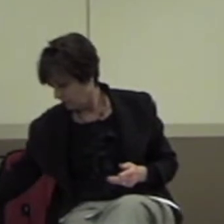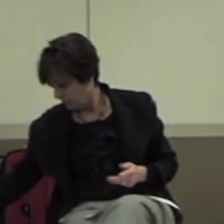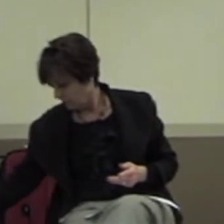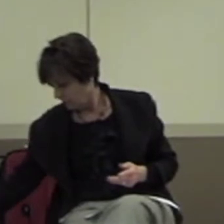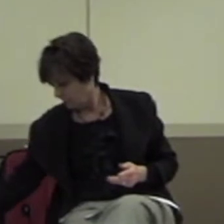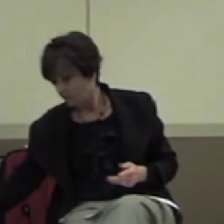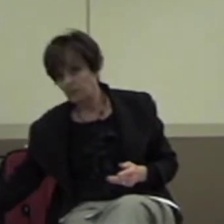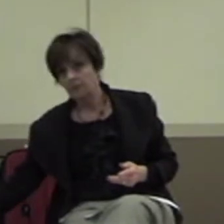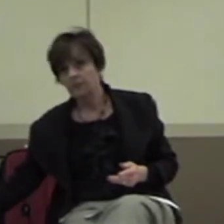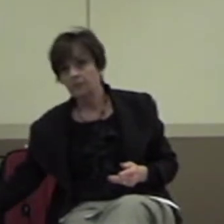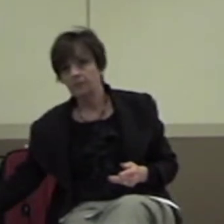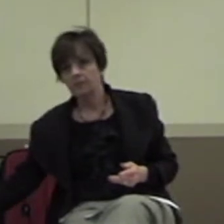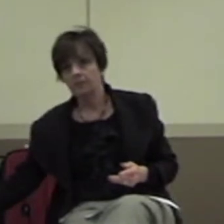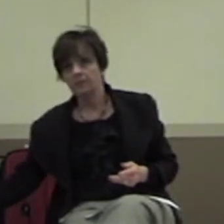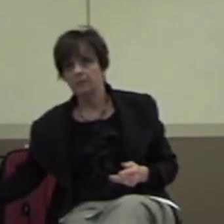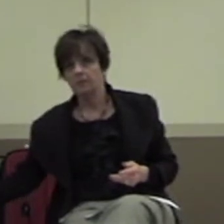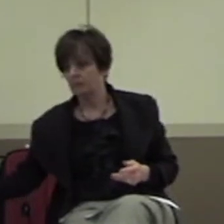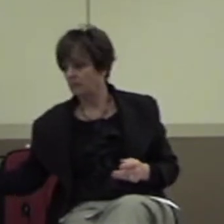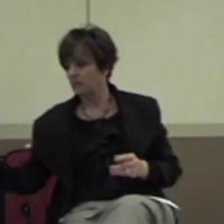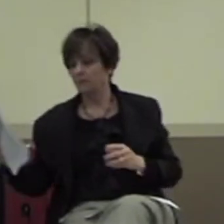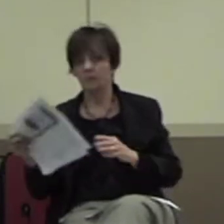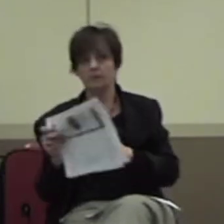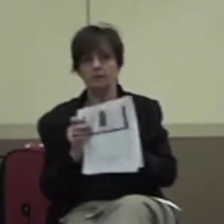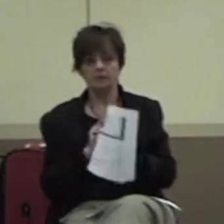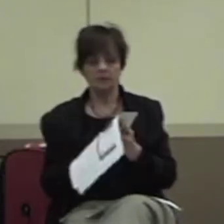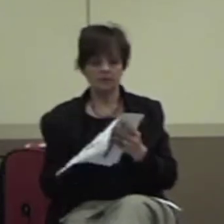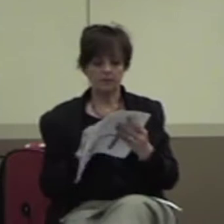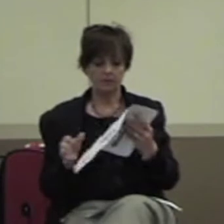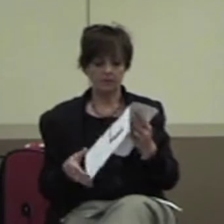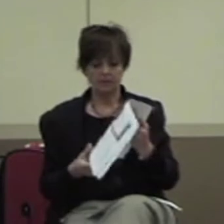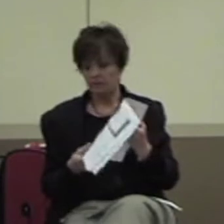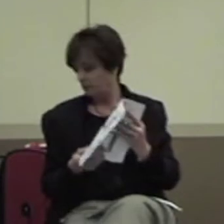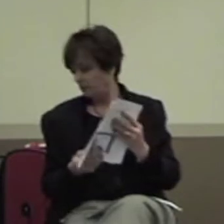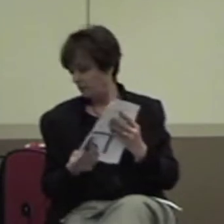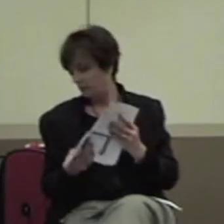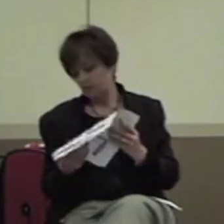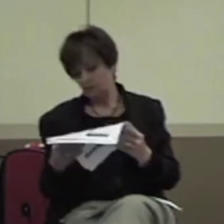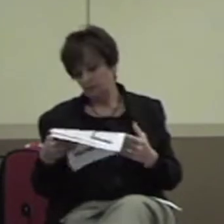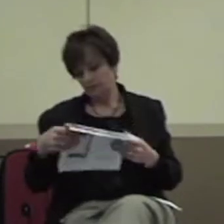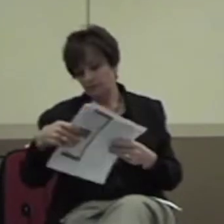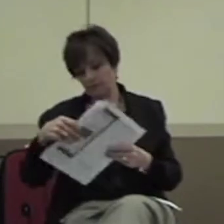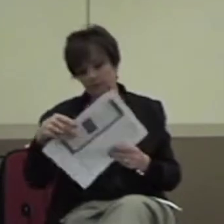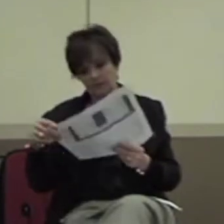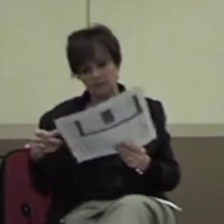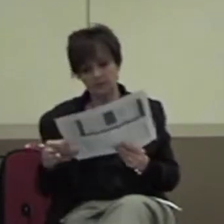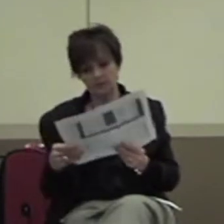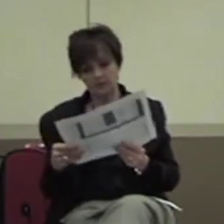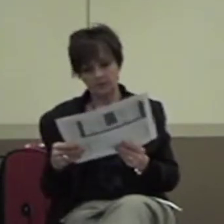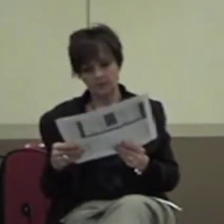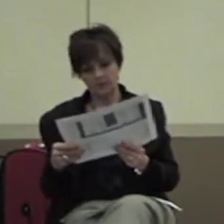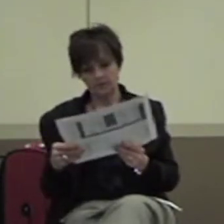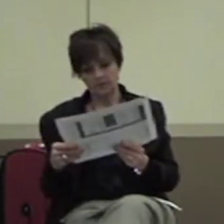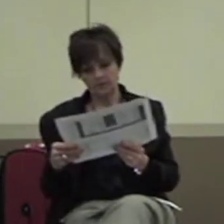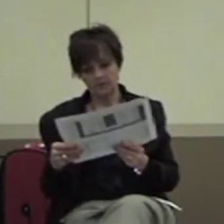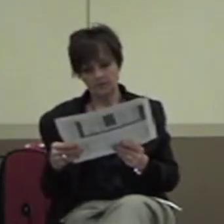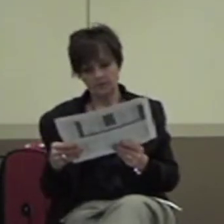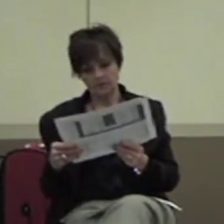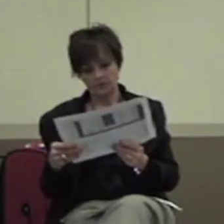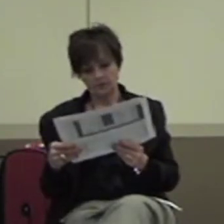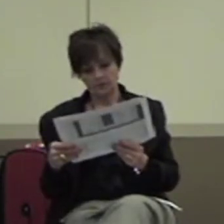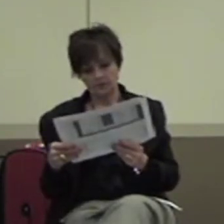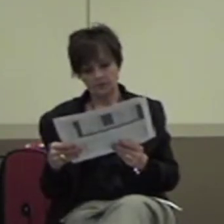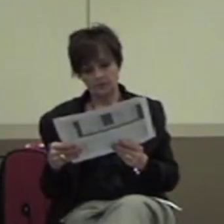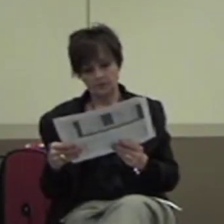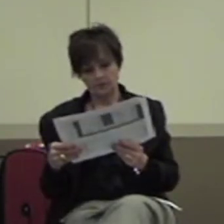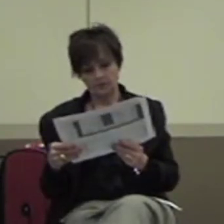That's my big deal. But they'll list 8. But if you say that, so then they kind of get the idea that I'm assuming it's attached